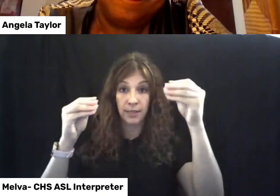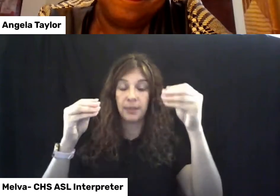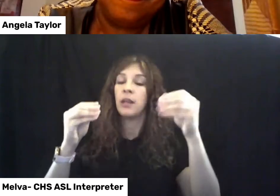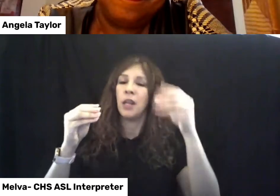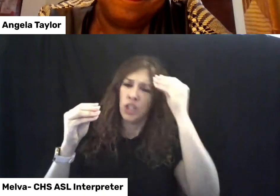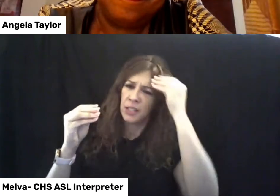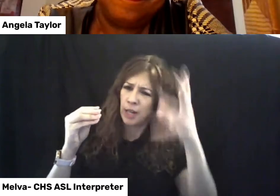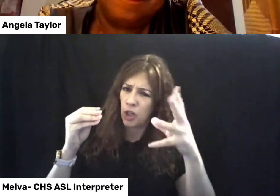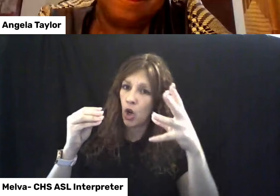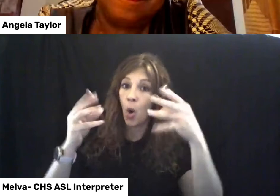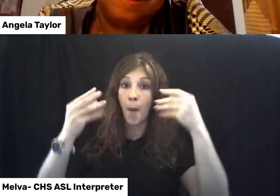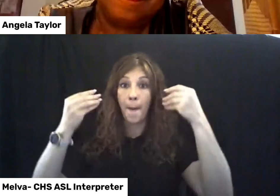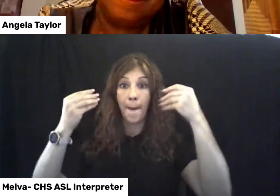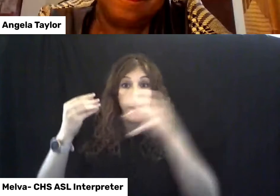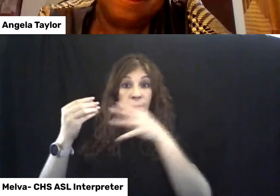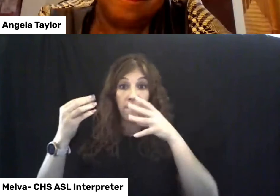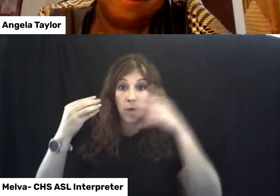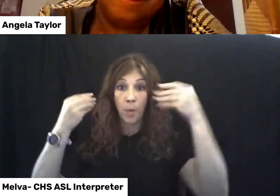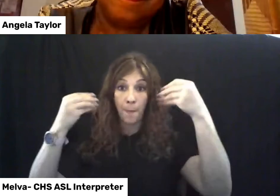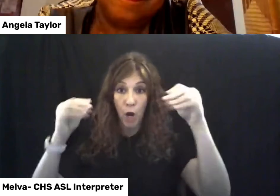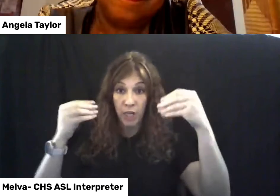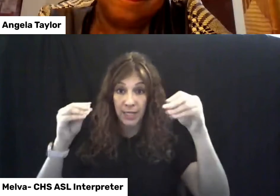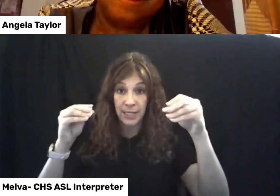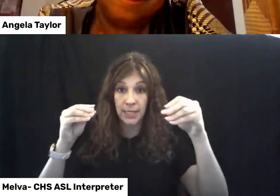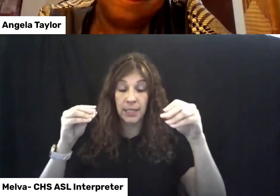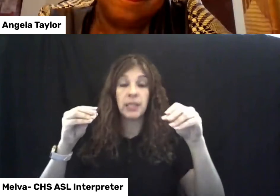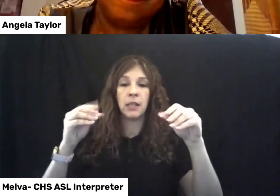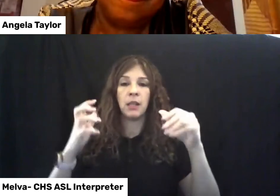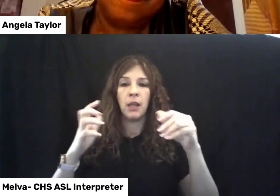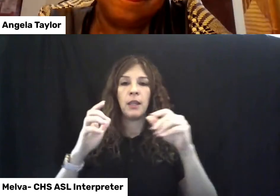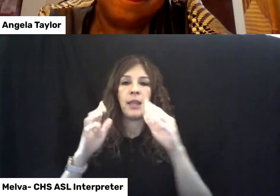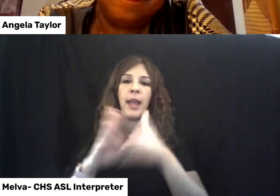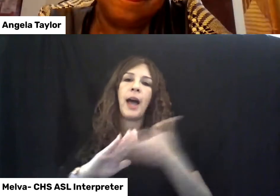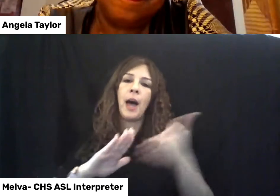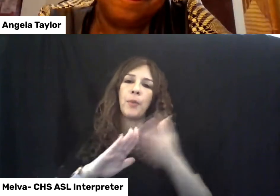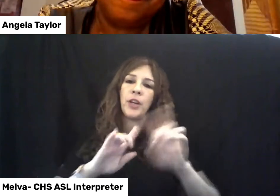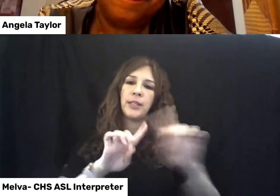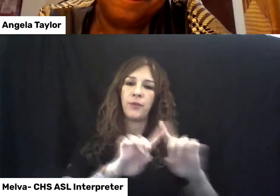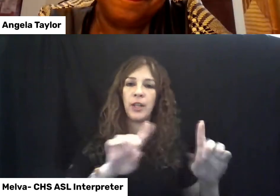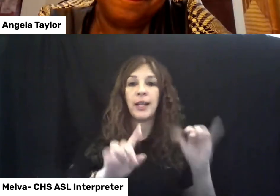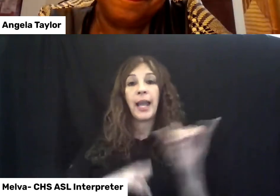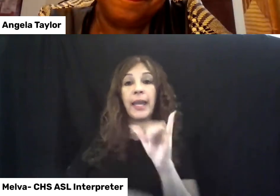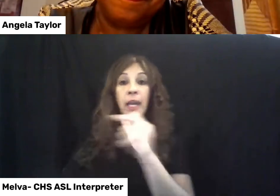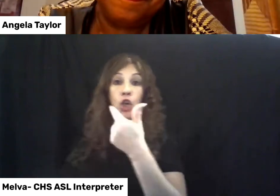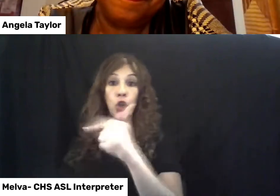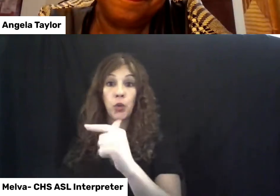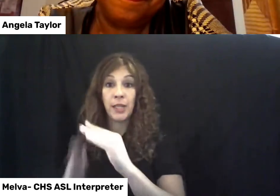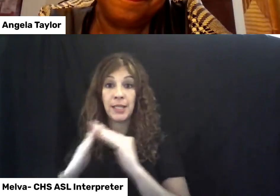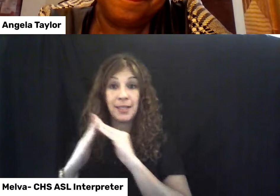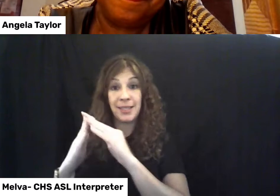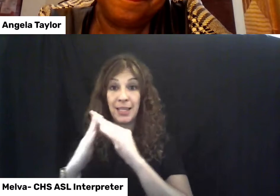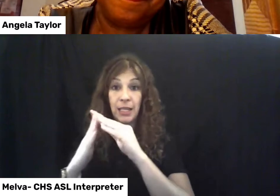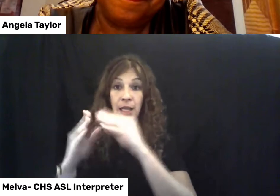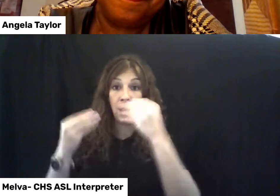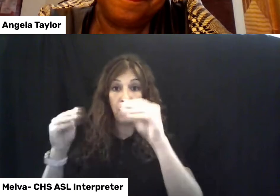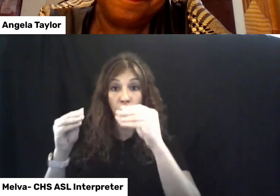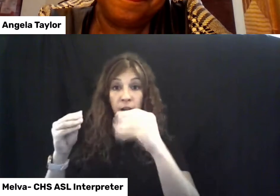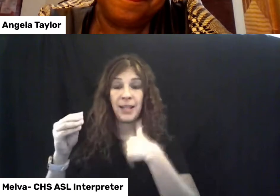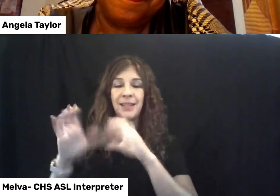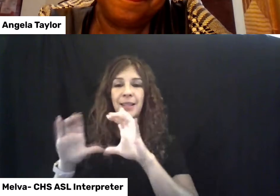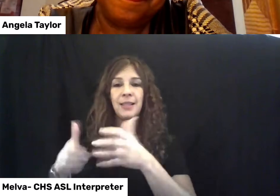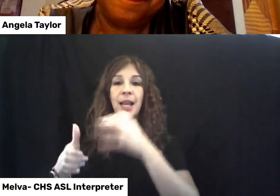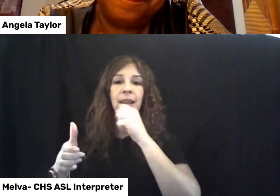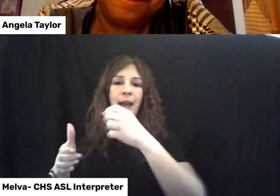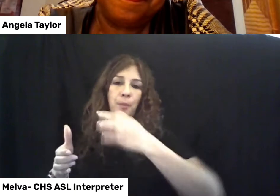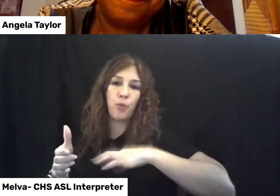standpoint differently from one another. So Green City Market is a nonprofit organization. There are community organizations. There